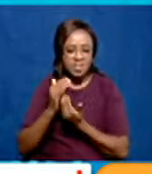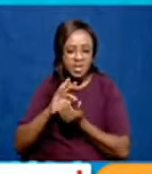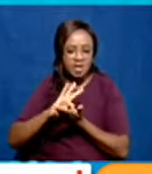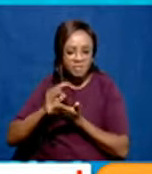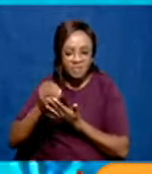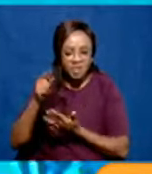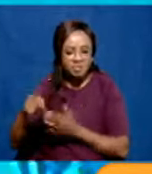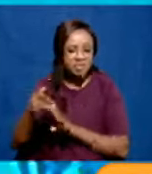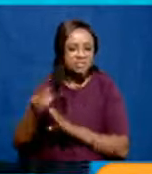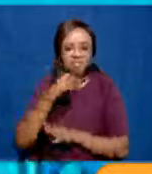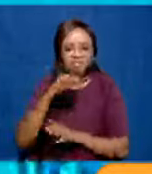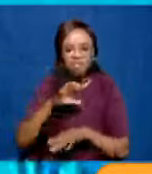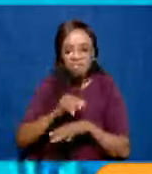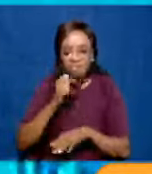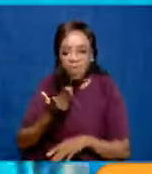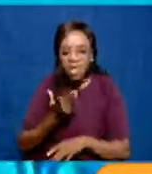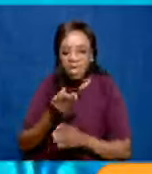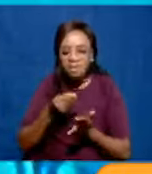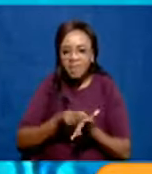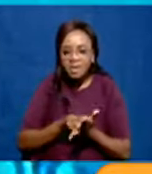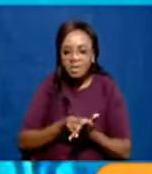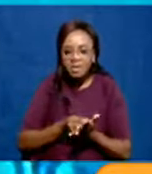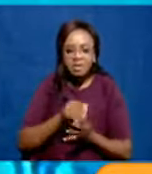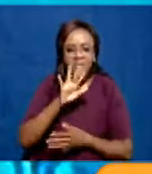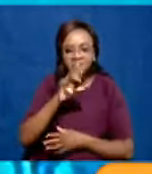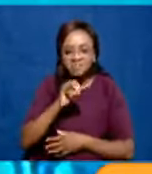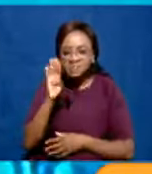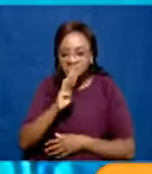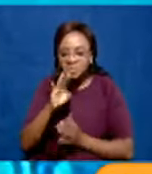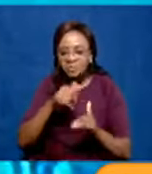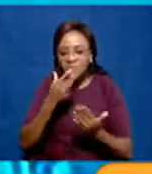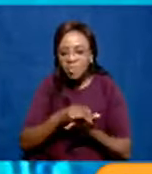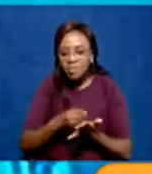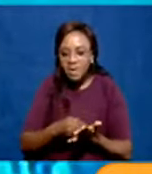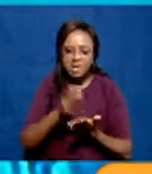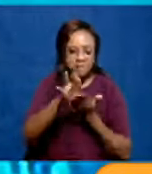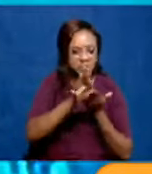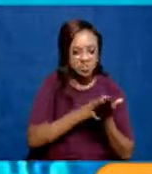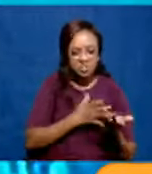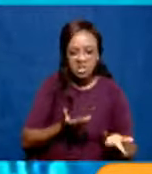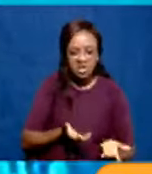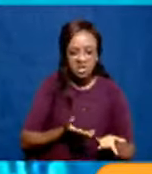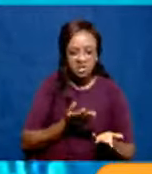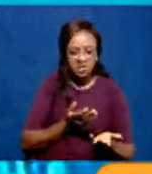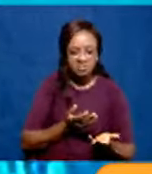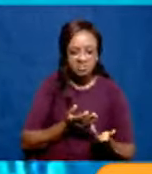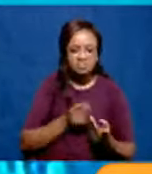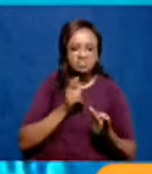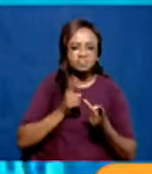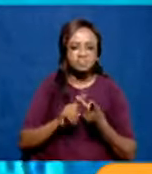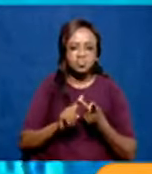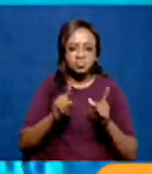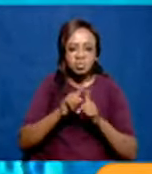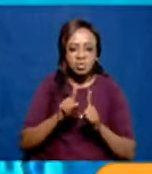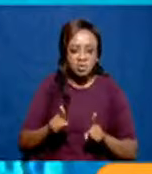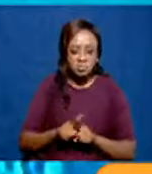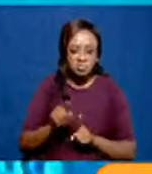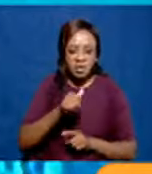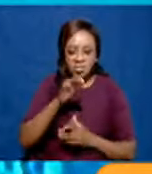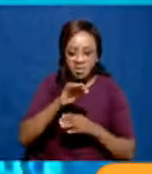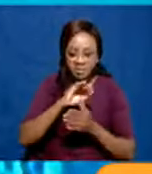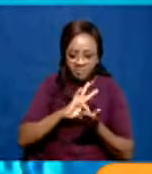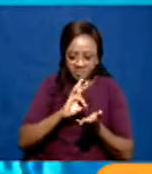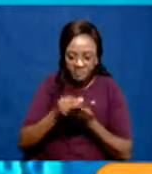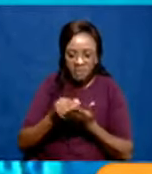before, to the tune of possibly 50 billion shillings. We've got the Emergency Chronic and Critical Illness Fund, which is also again funded by the Exchequer, which is an